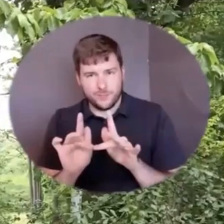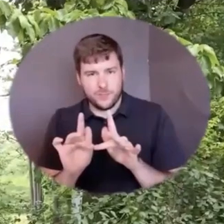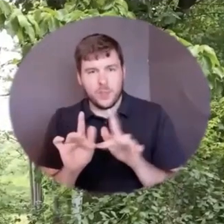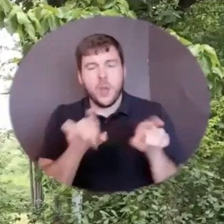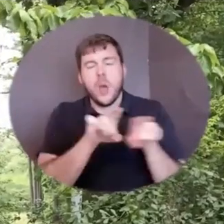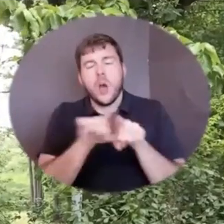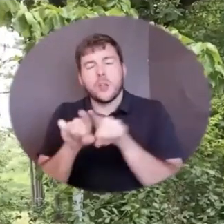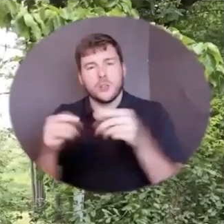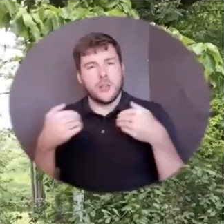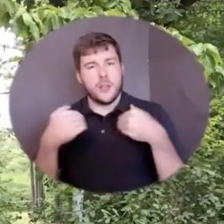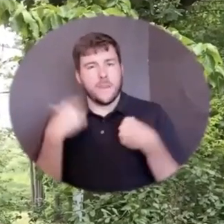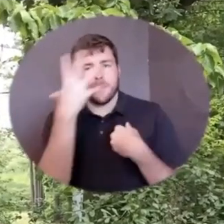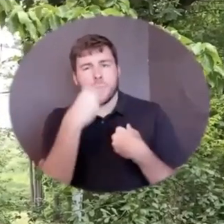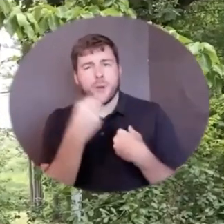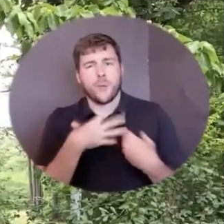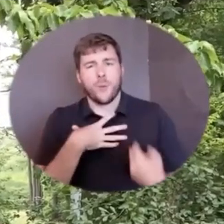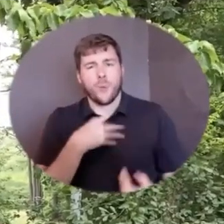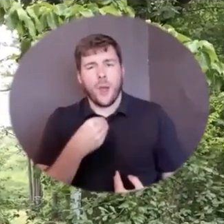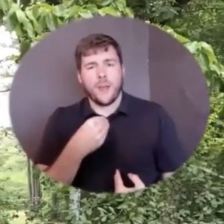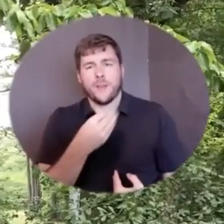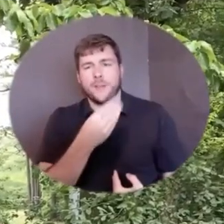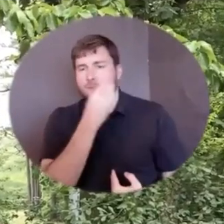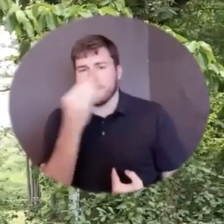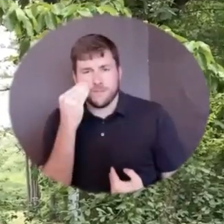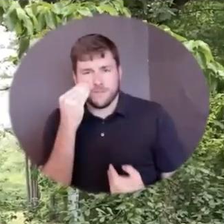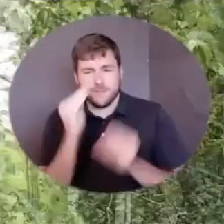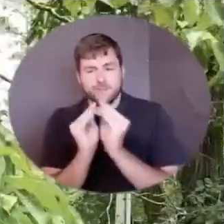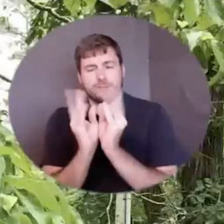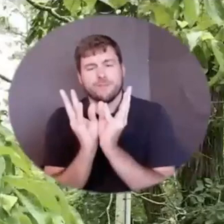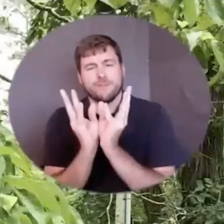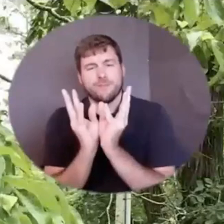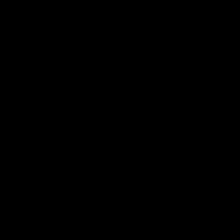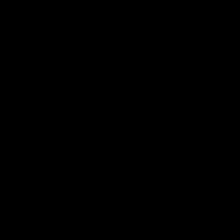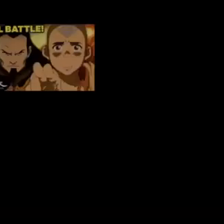And they also have those beautiful white flowers that bloom in early spring.